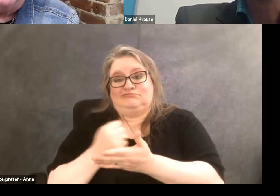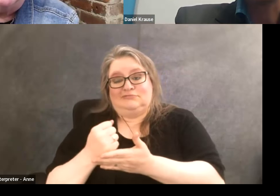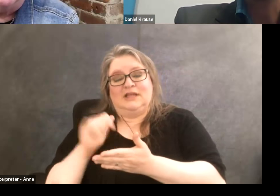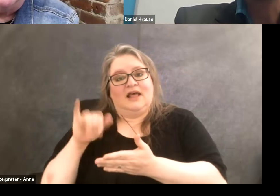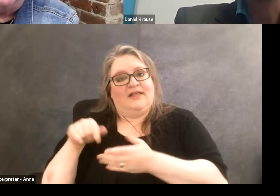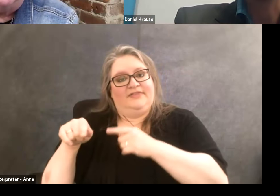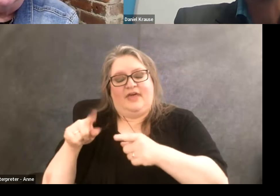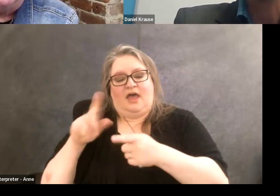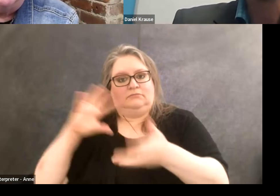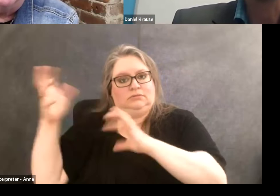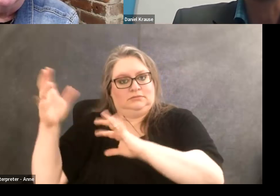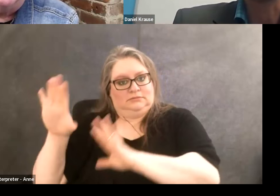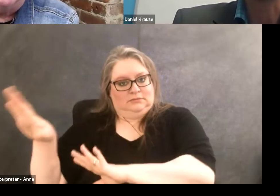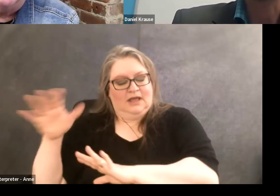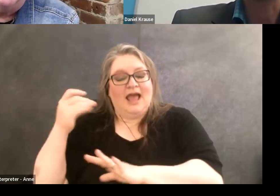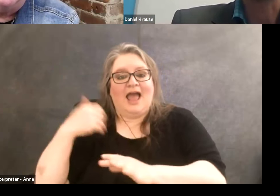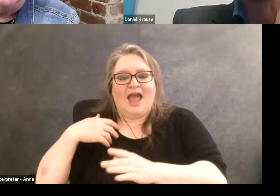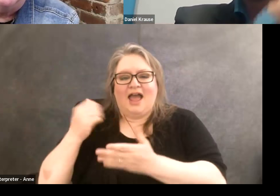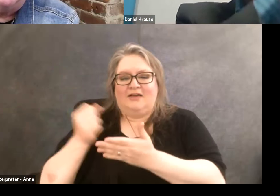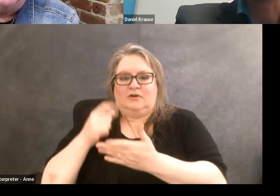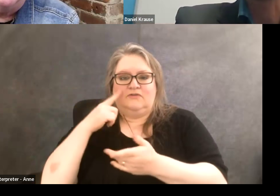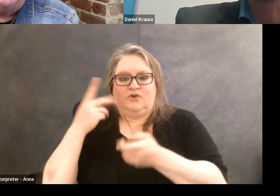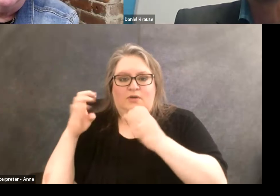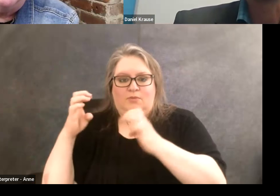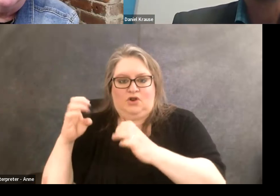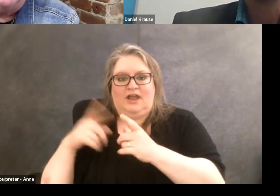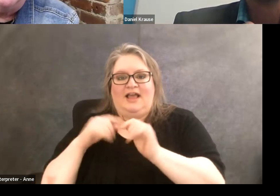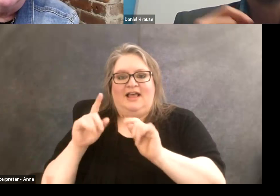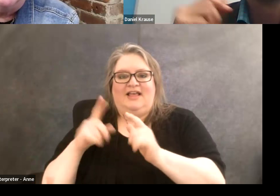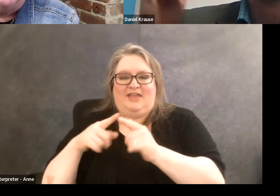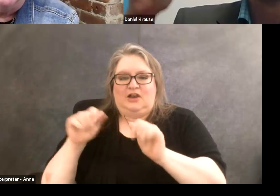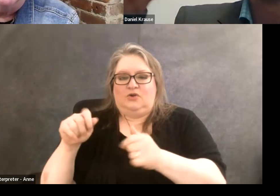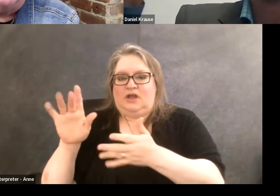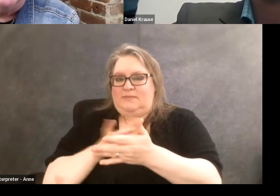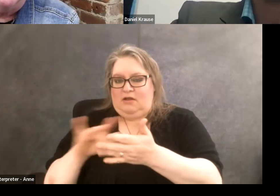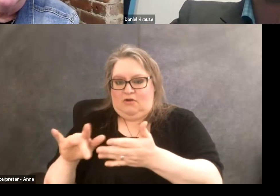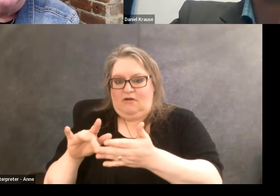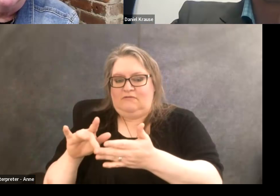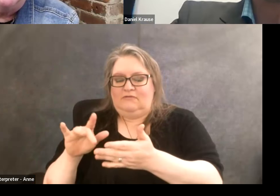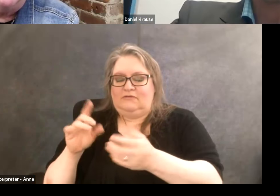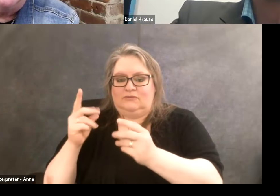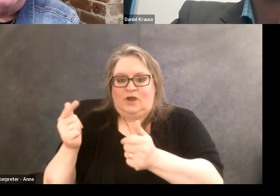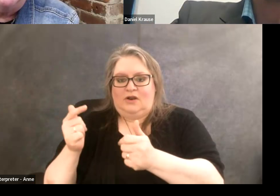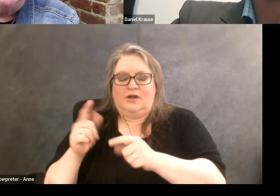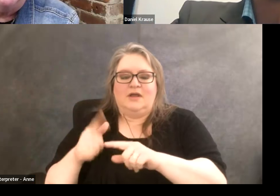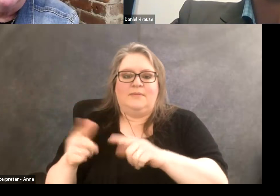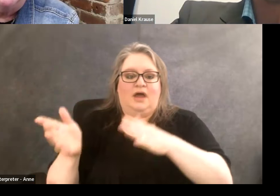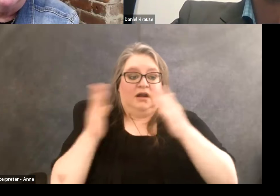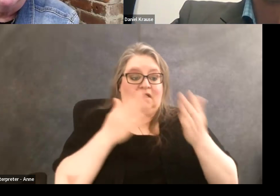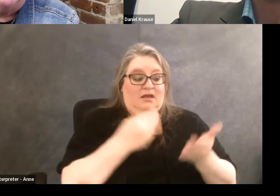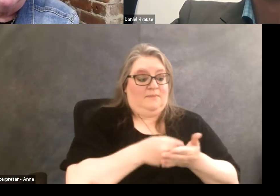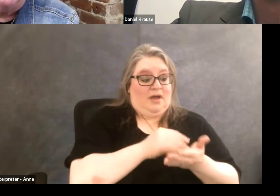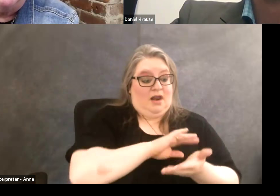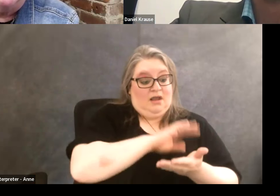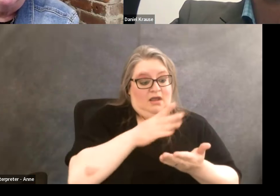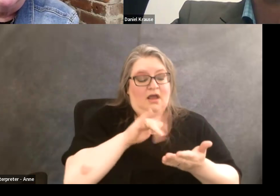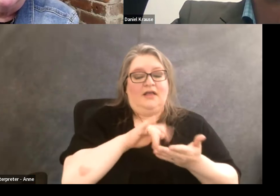disaster. Have a credit card available for the emergency that you can then pay off right away. But this pile of money, this is your